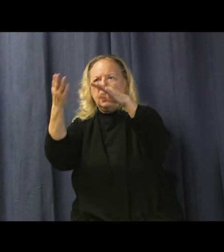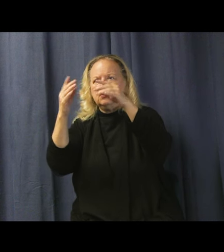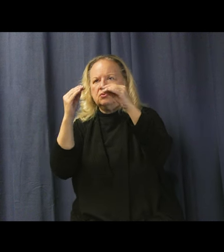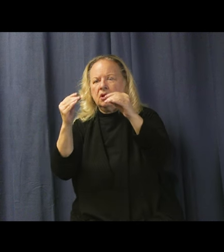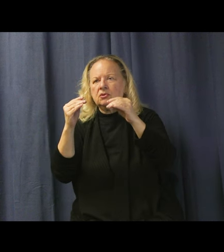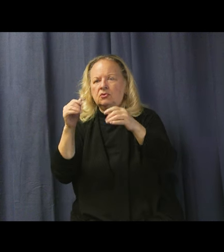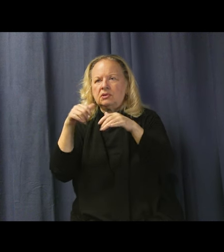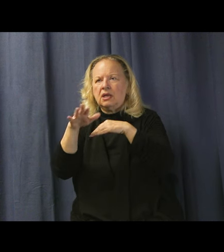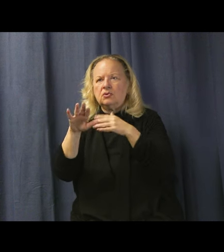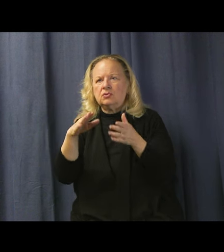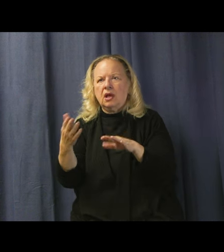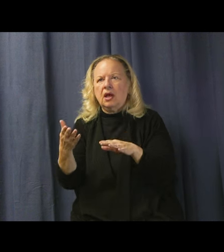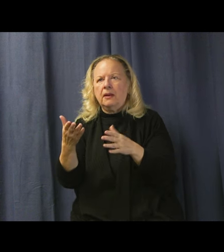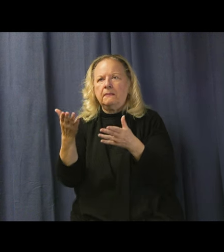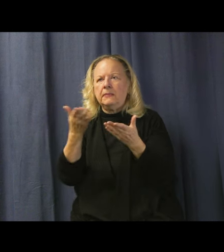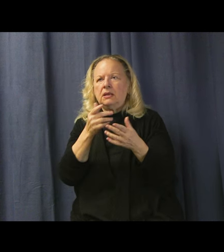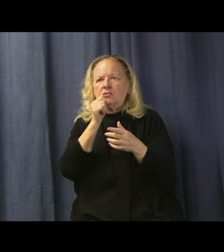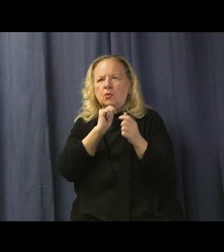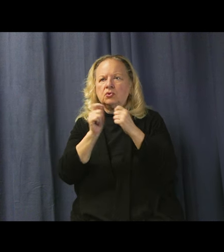and a quiet peace to all of us.